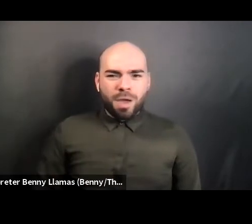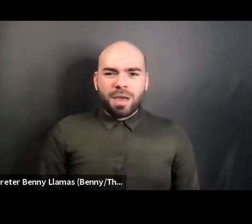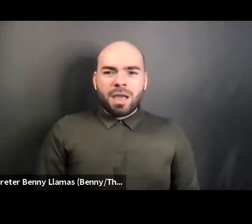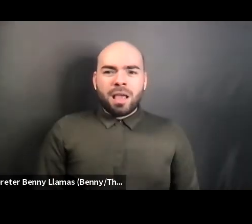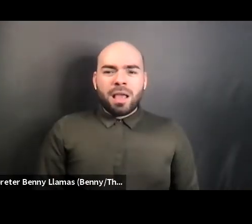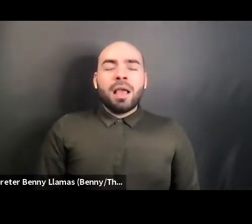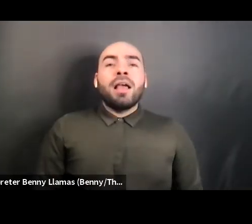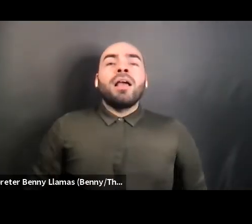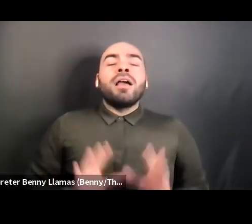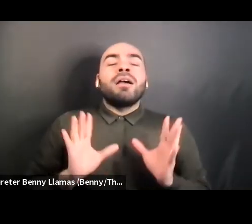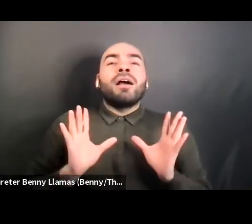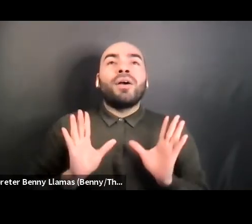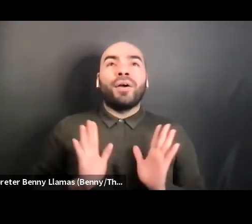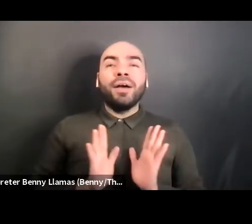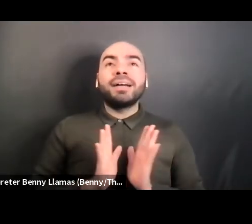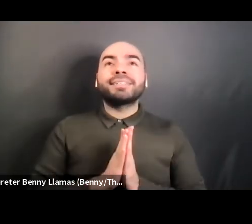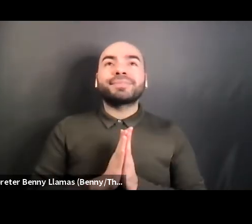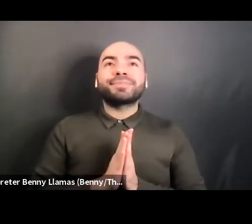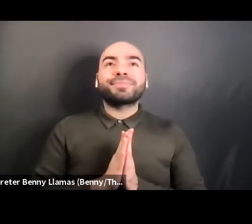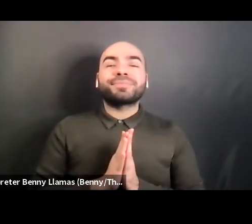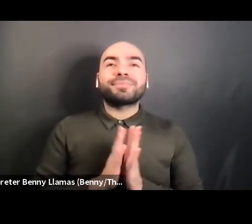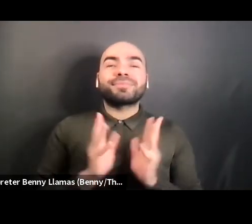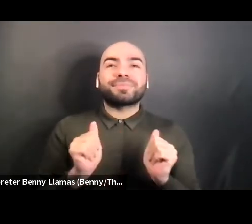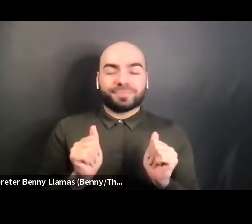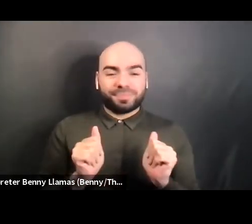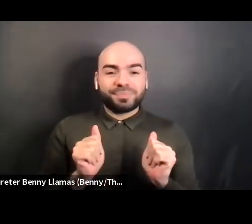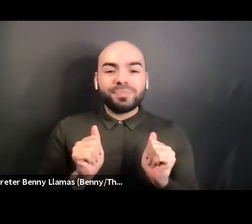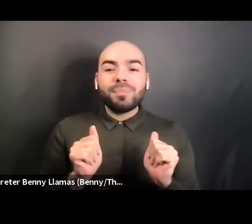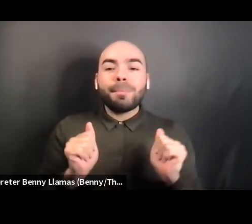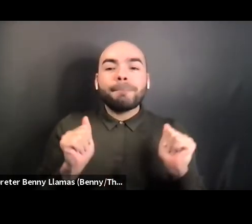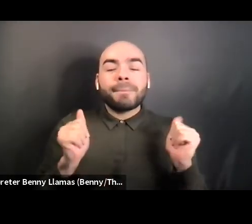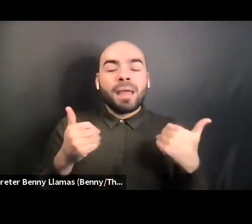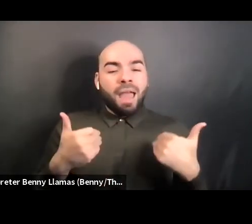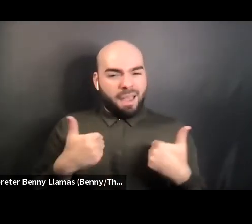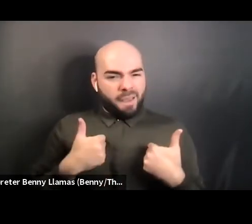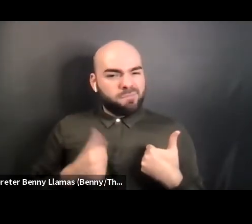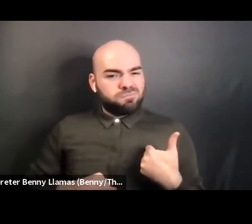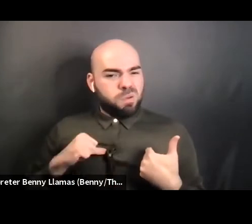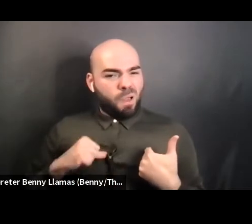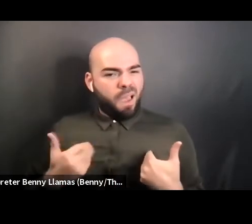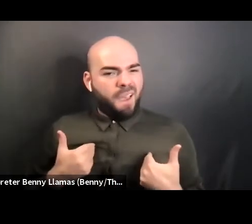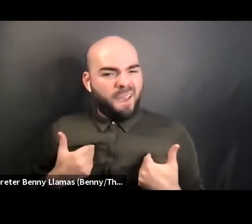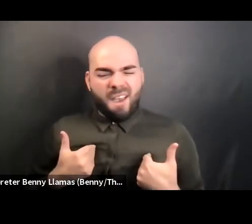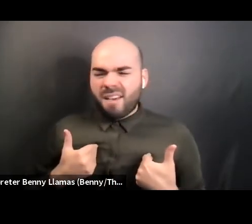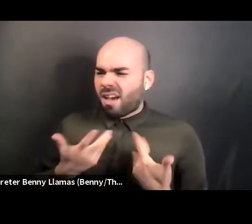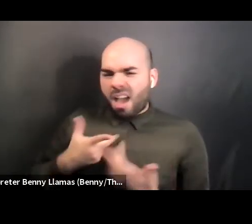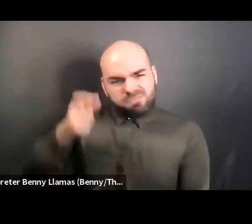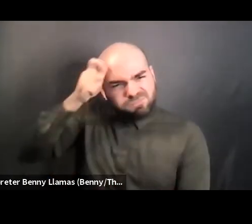I have such tremendous pride and admiration for you, babe.